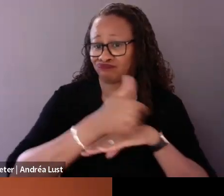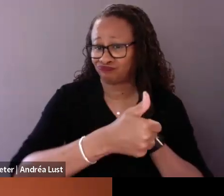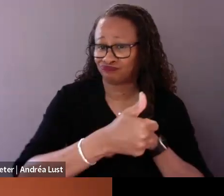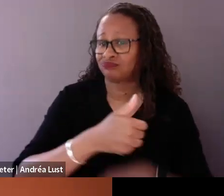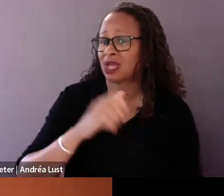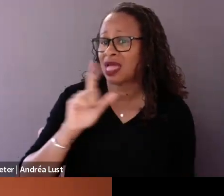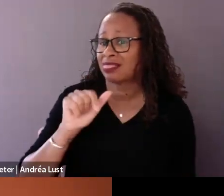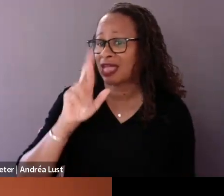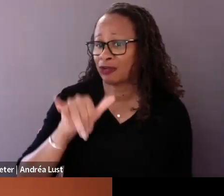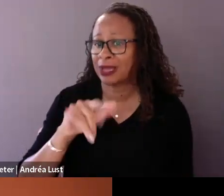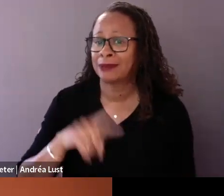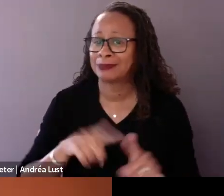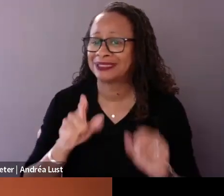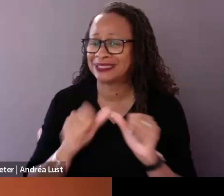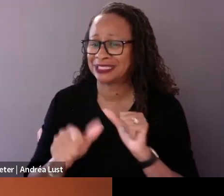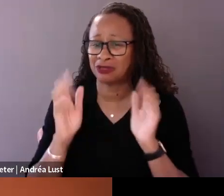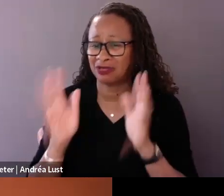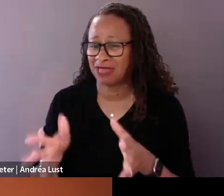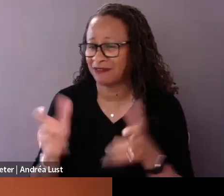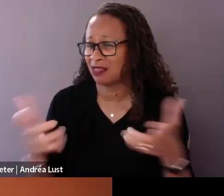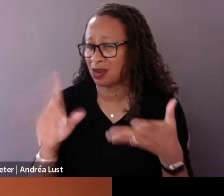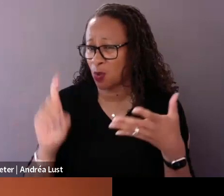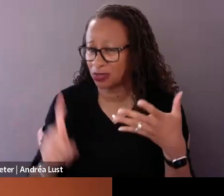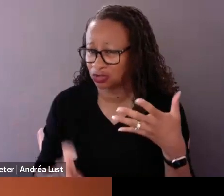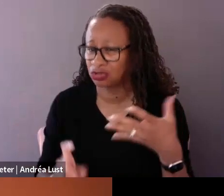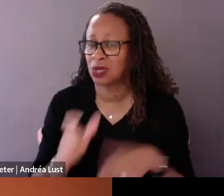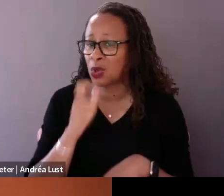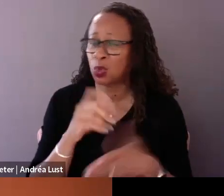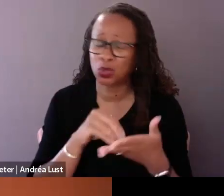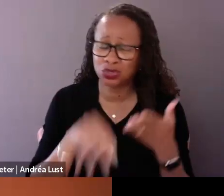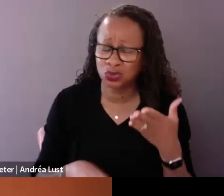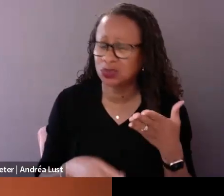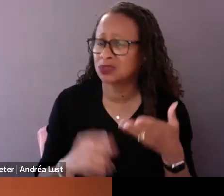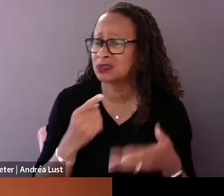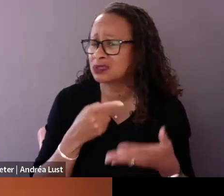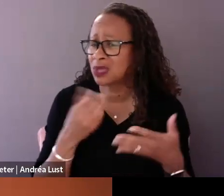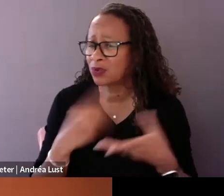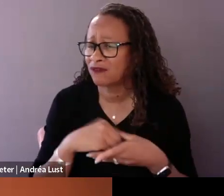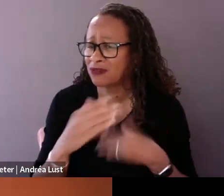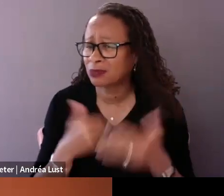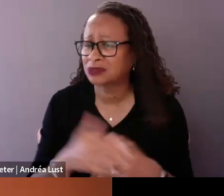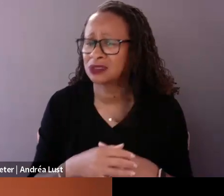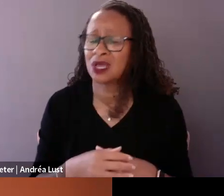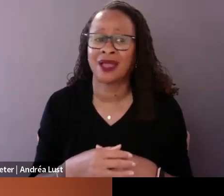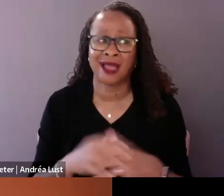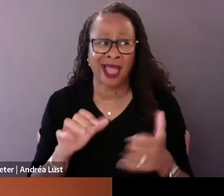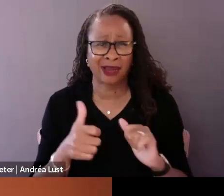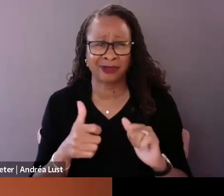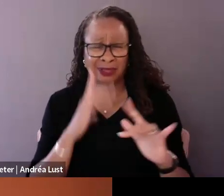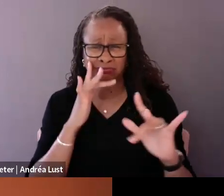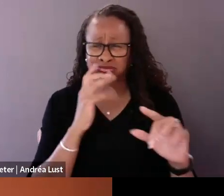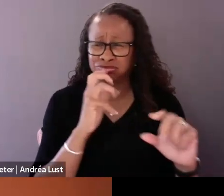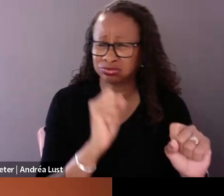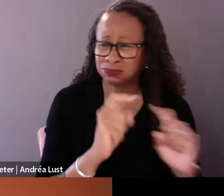But it left a lot of questions about who these students were, what led them to Larry,